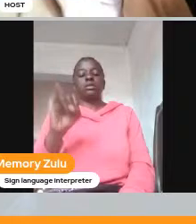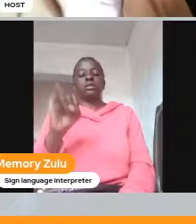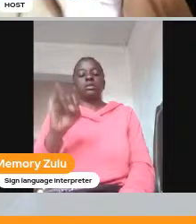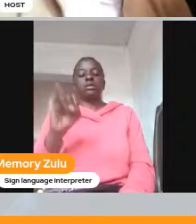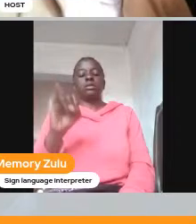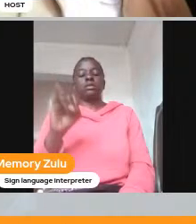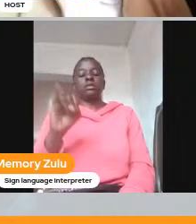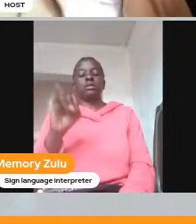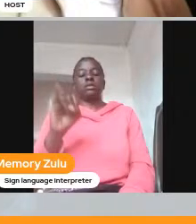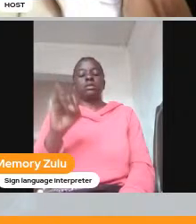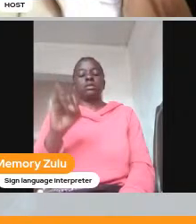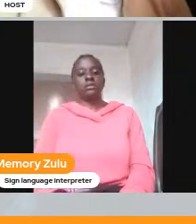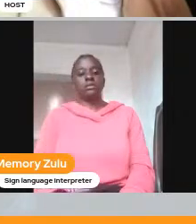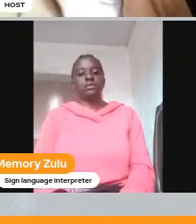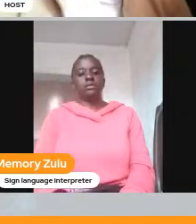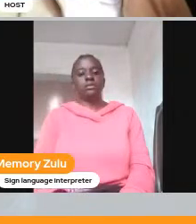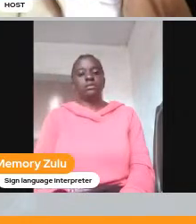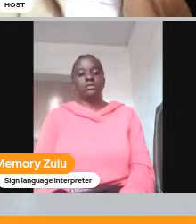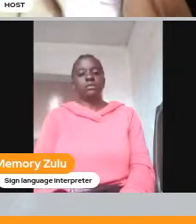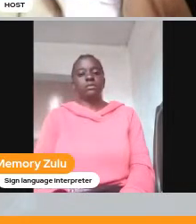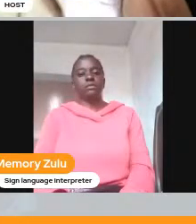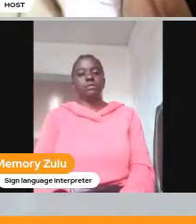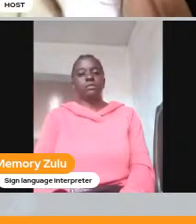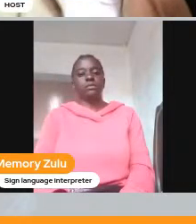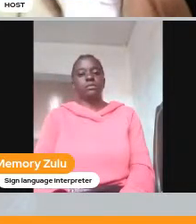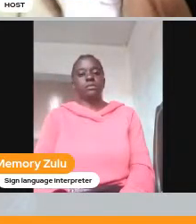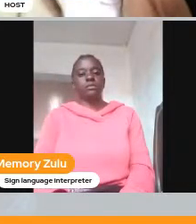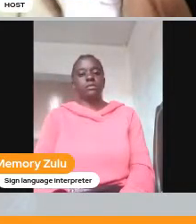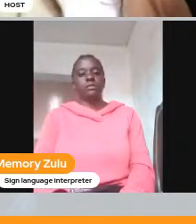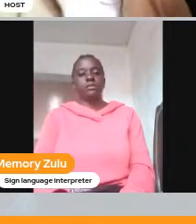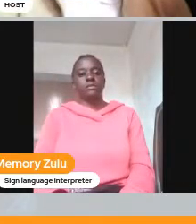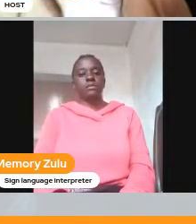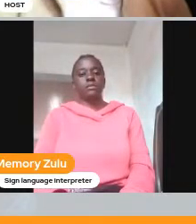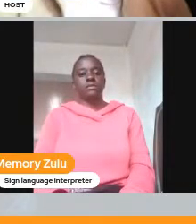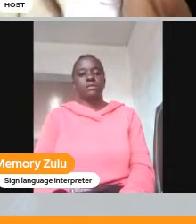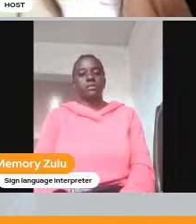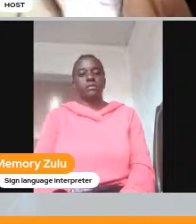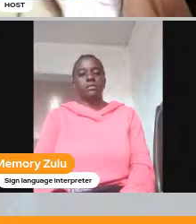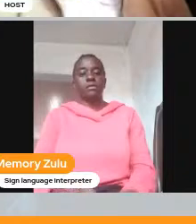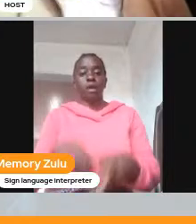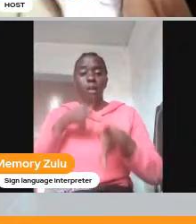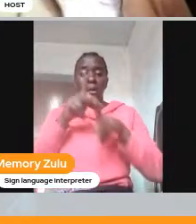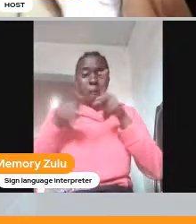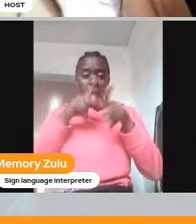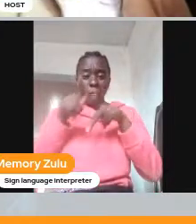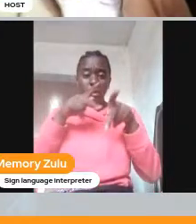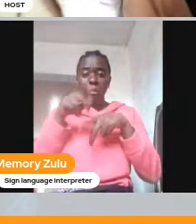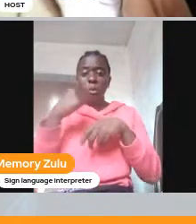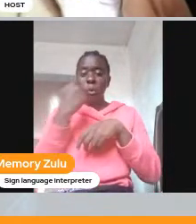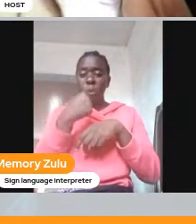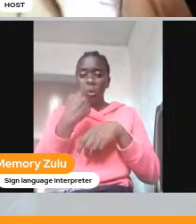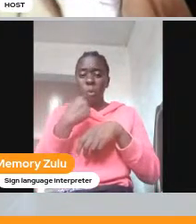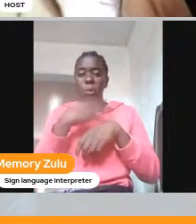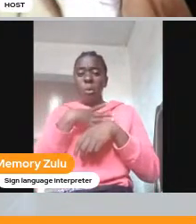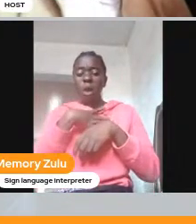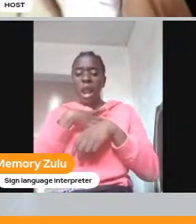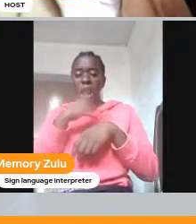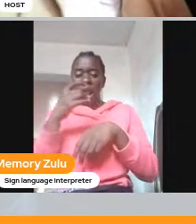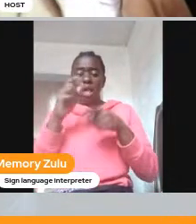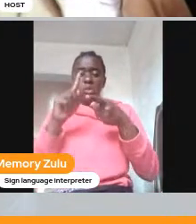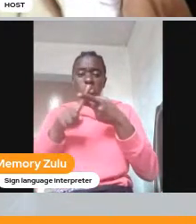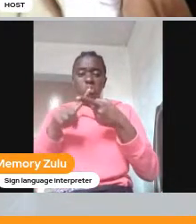to urine. So those people who like holding urine are at risk of uh, contracting the UTI.